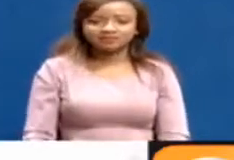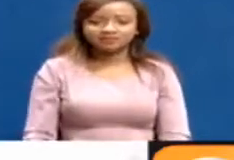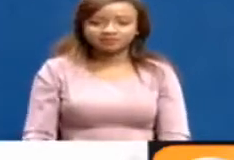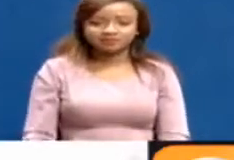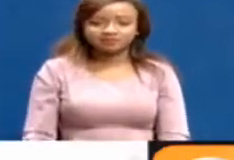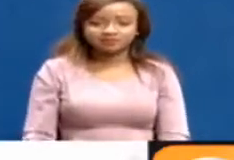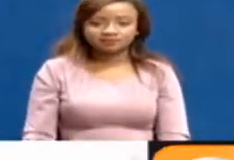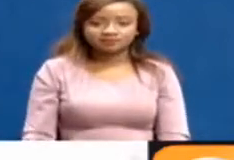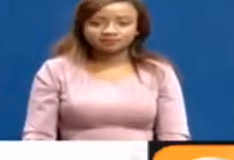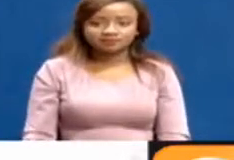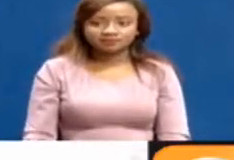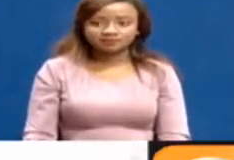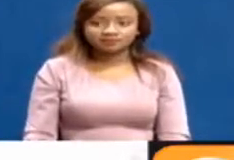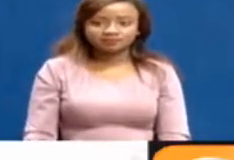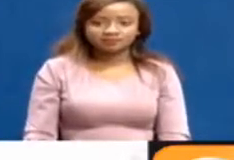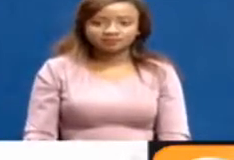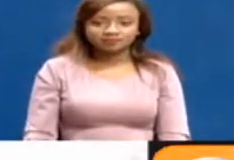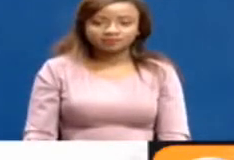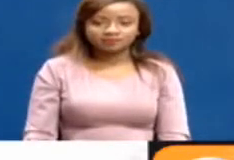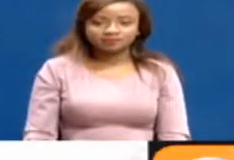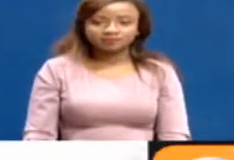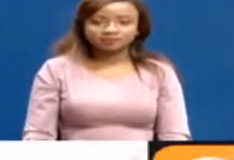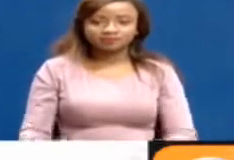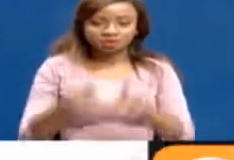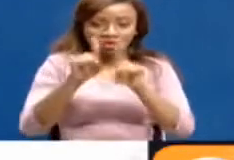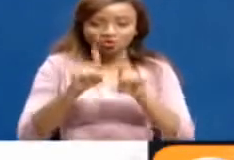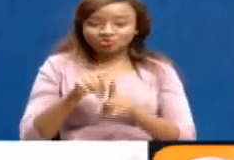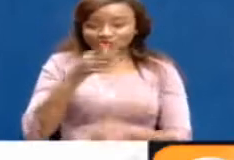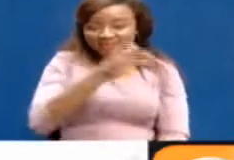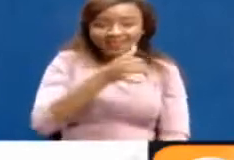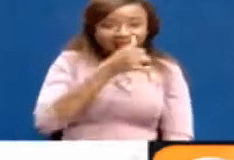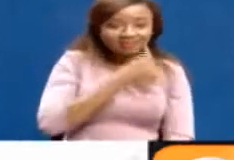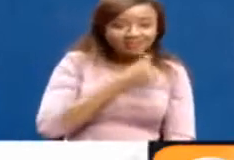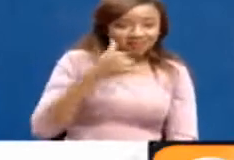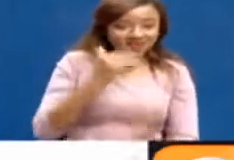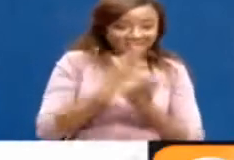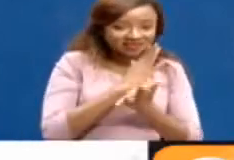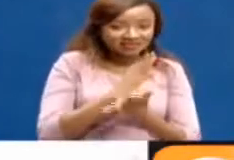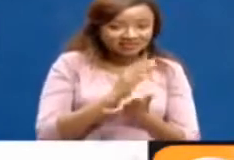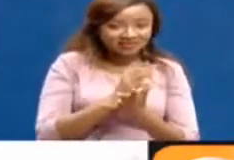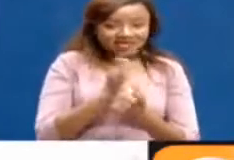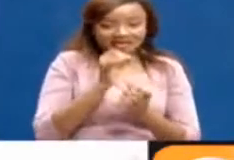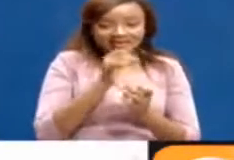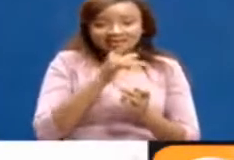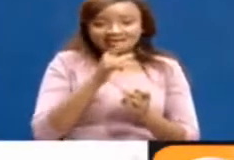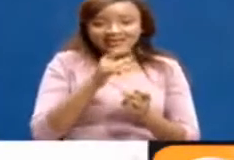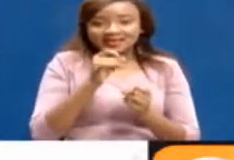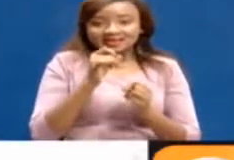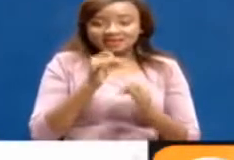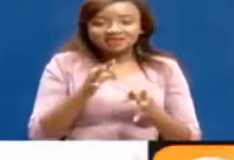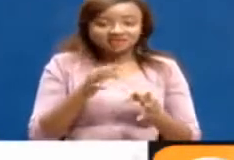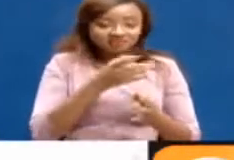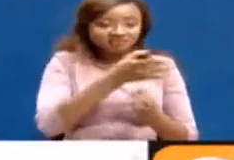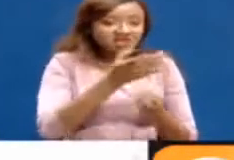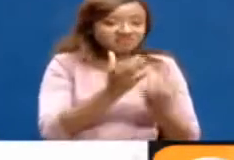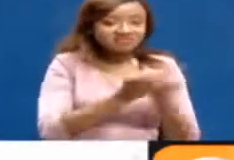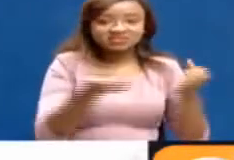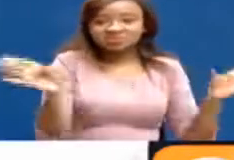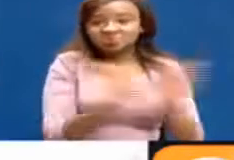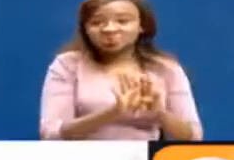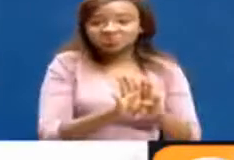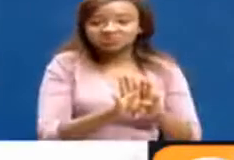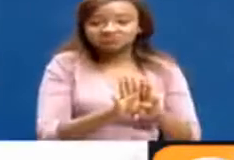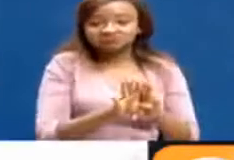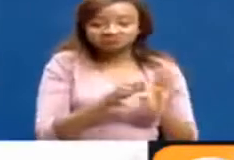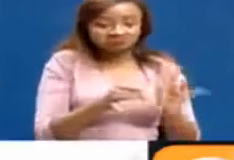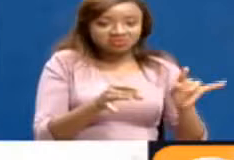in a pandemic, when the private sector, where most people are employed, stops operating, taxes stop being paid, and so it becomes a vicious